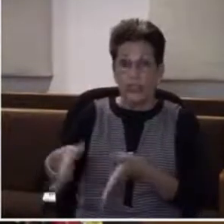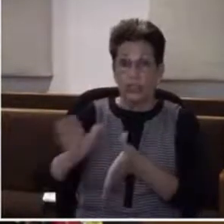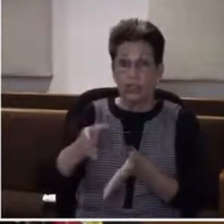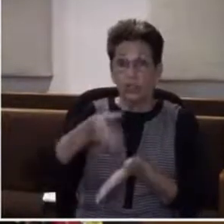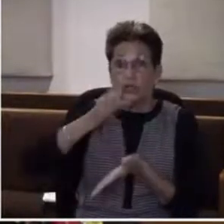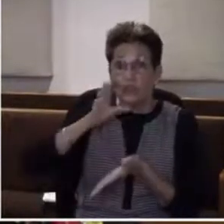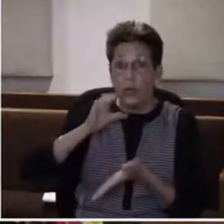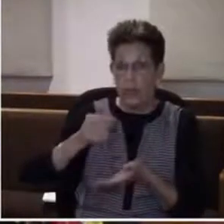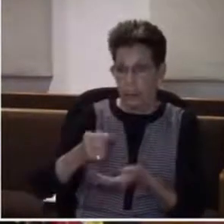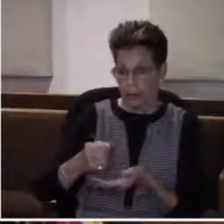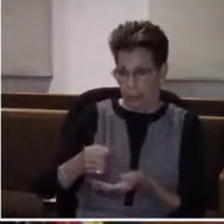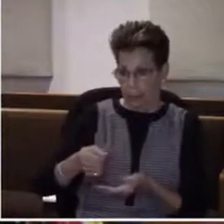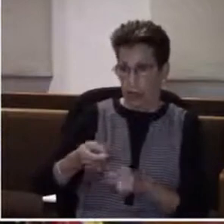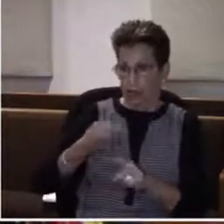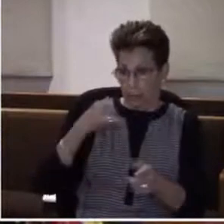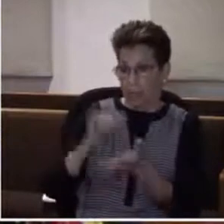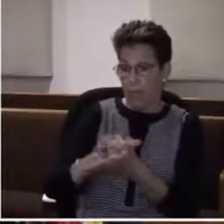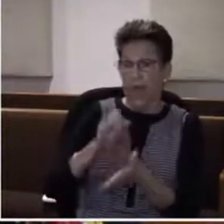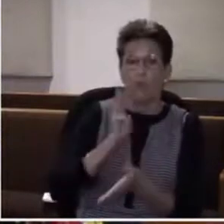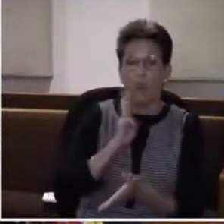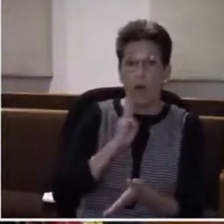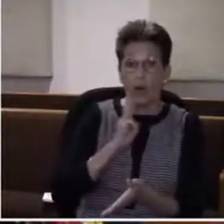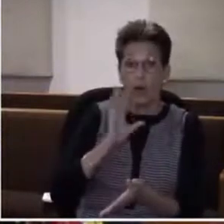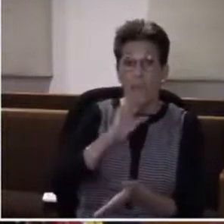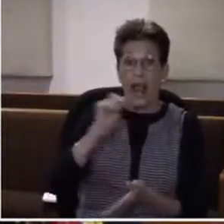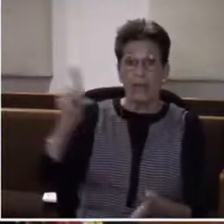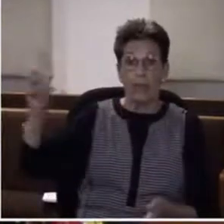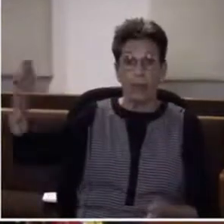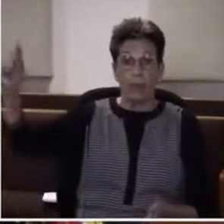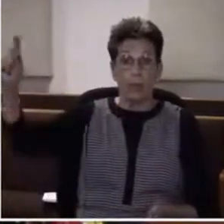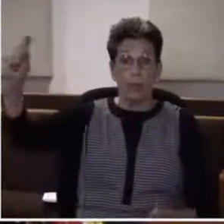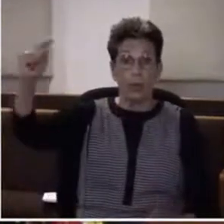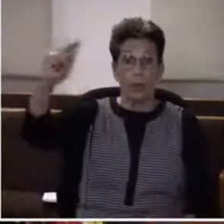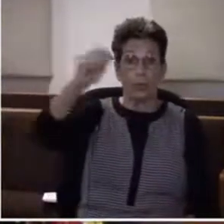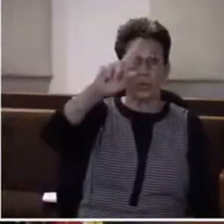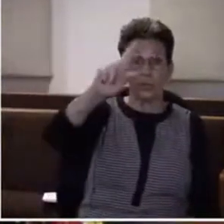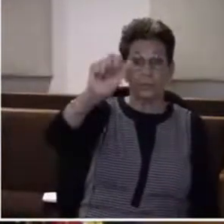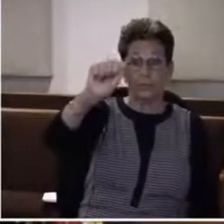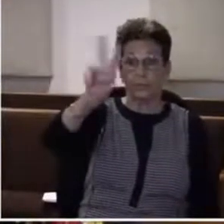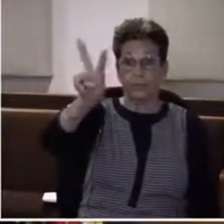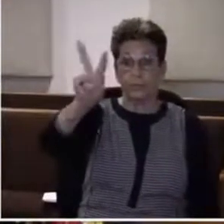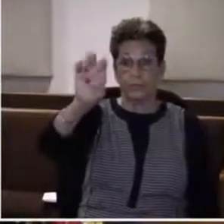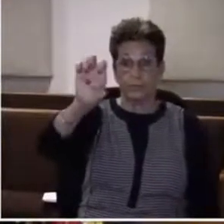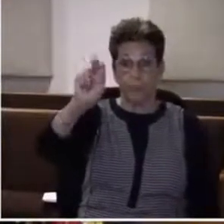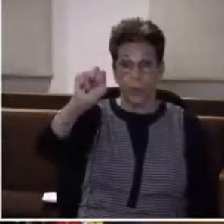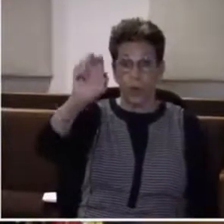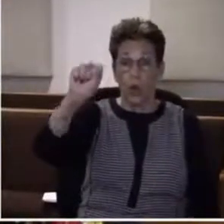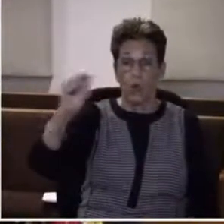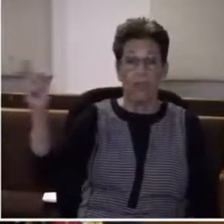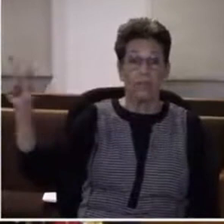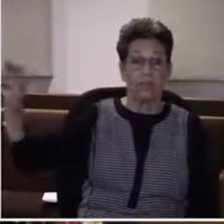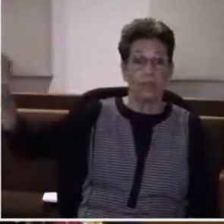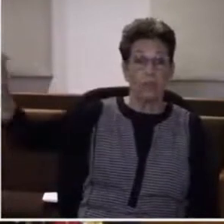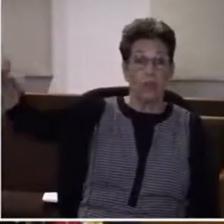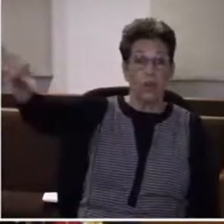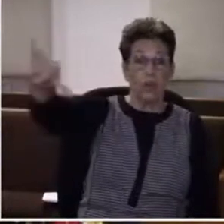the ravens to feed thee there. This was DoorDash before DoorDash was popular.